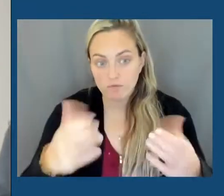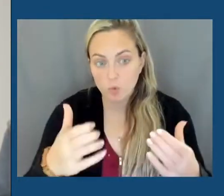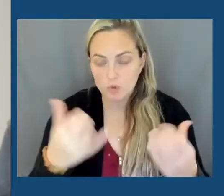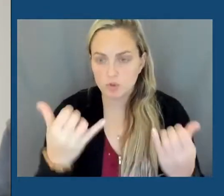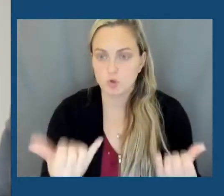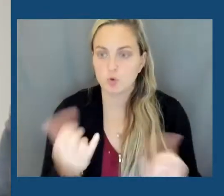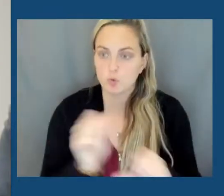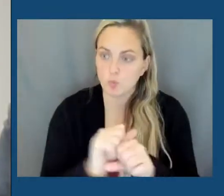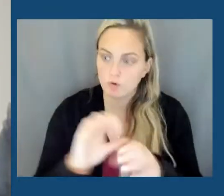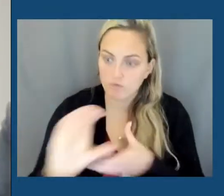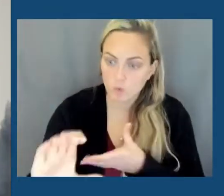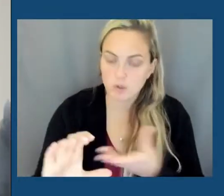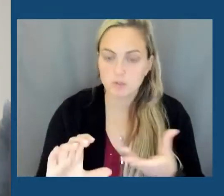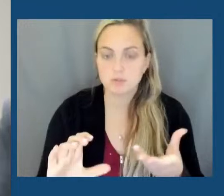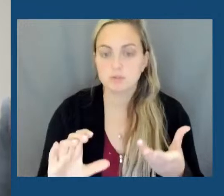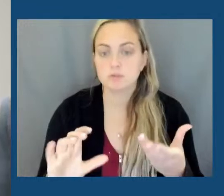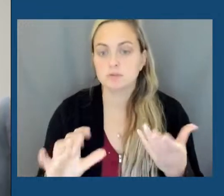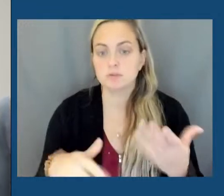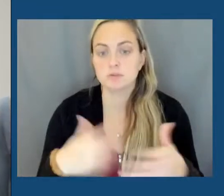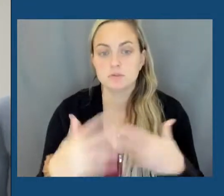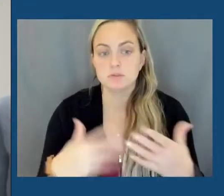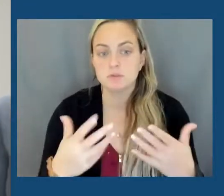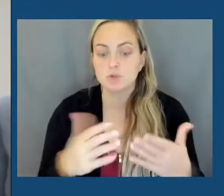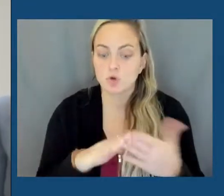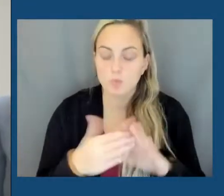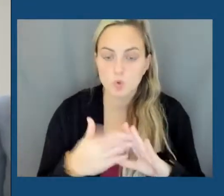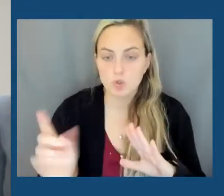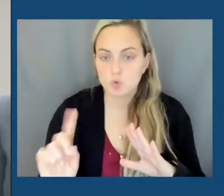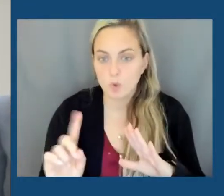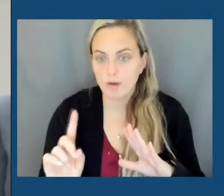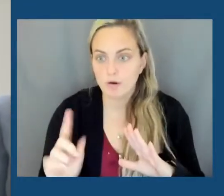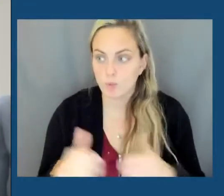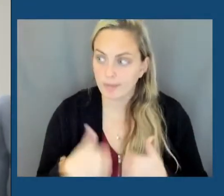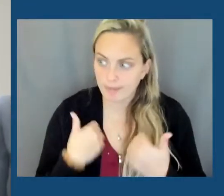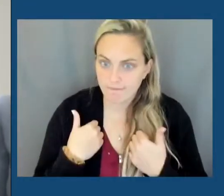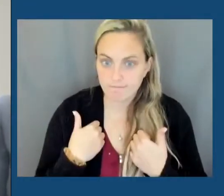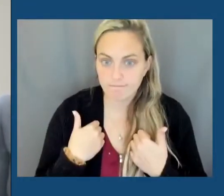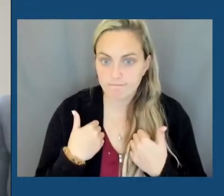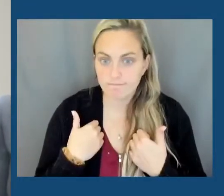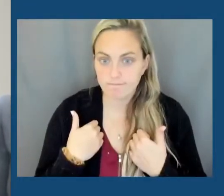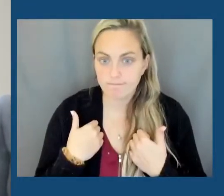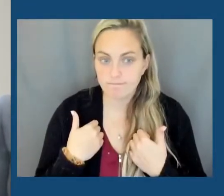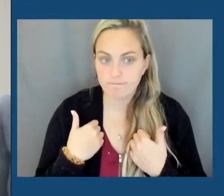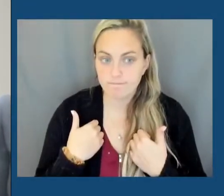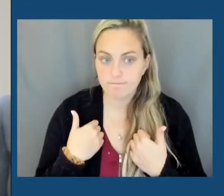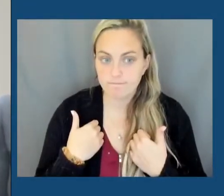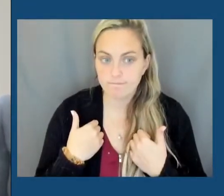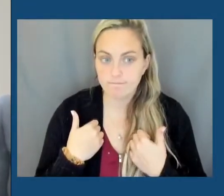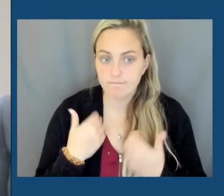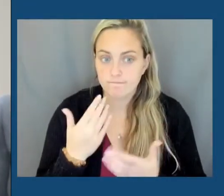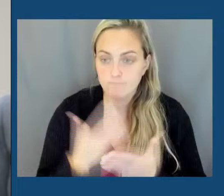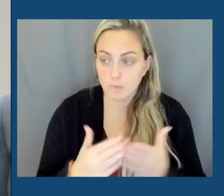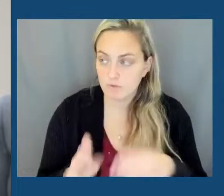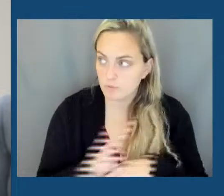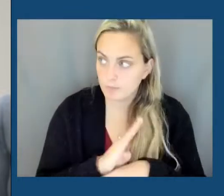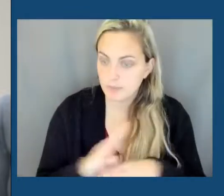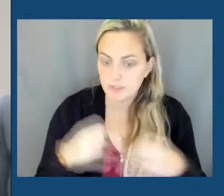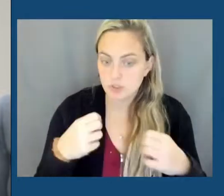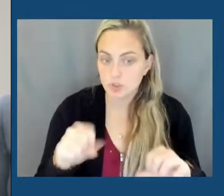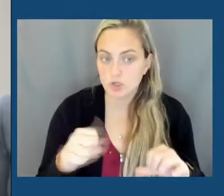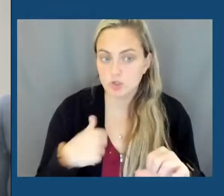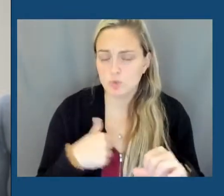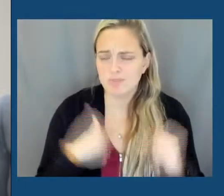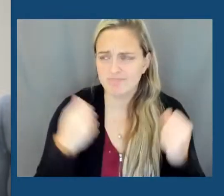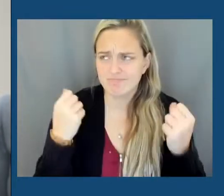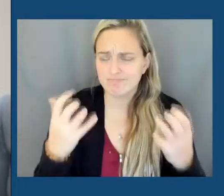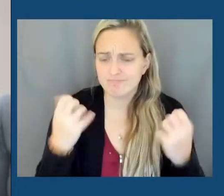future workforce, our communities where our workforce lives, is part of our business strategy. We spend billions